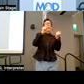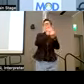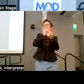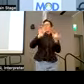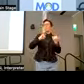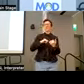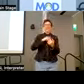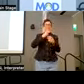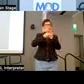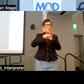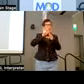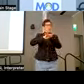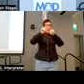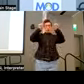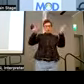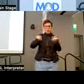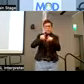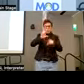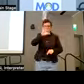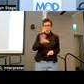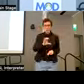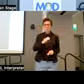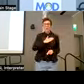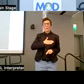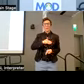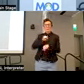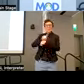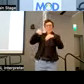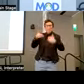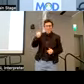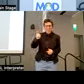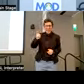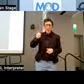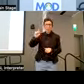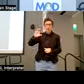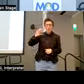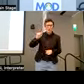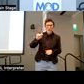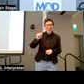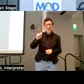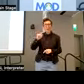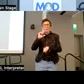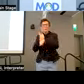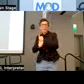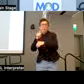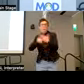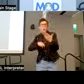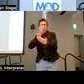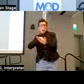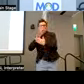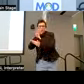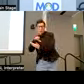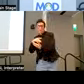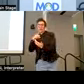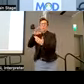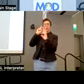you're joining us in live stream, please take a moment to introduce yourself in the chat and share what you're hoping to learn. If you're here in person, a couple